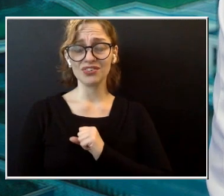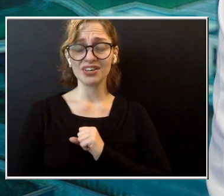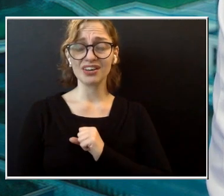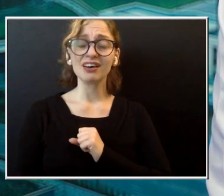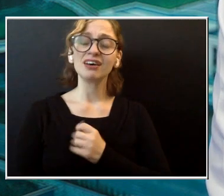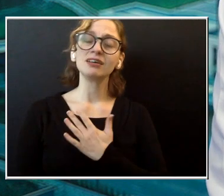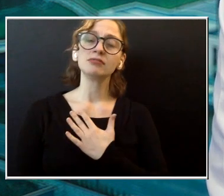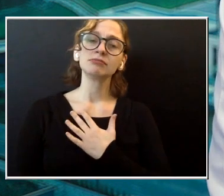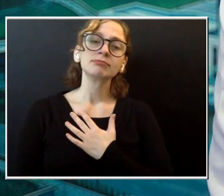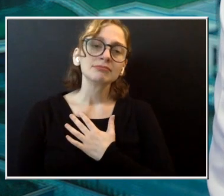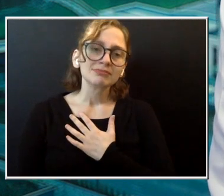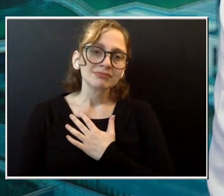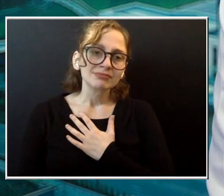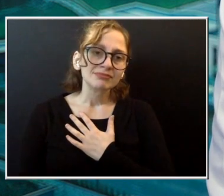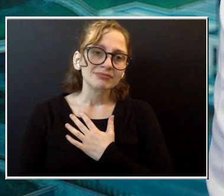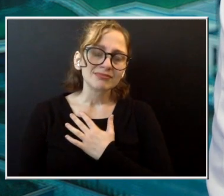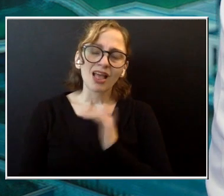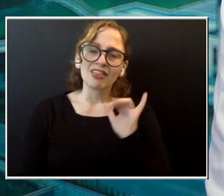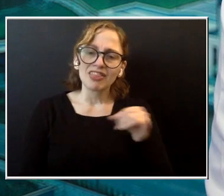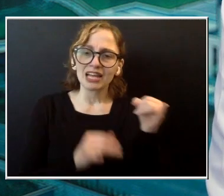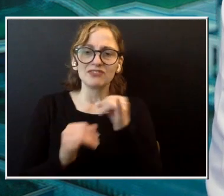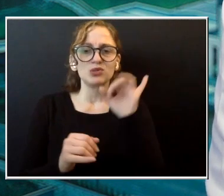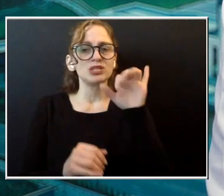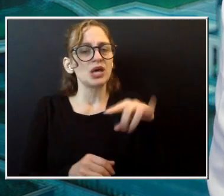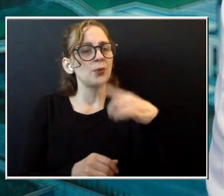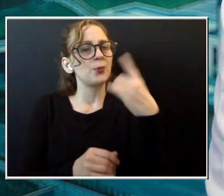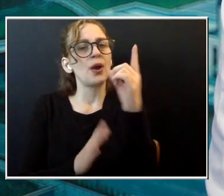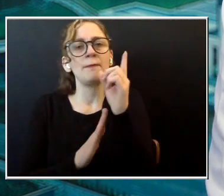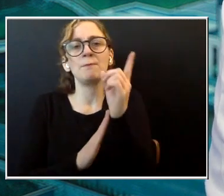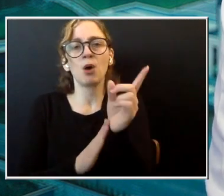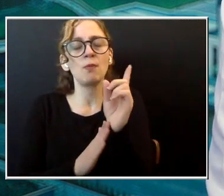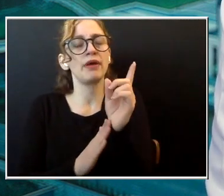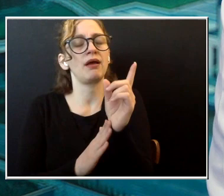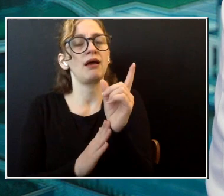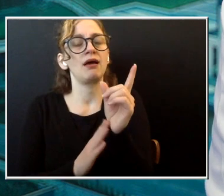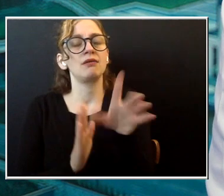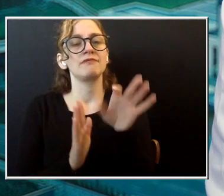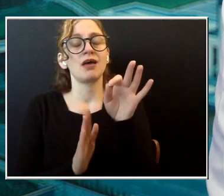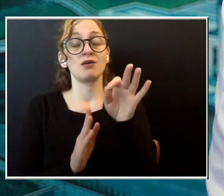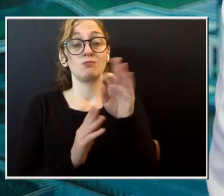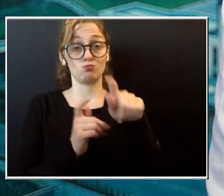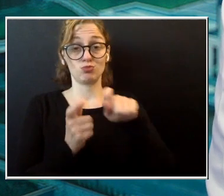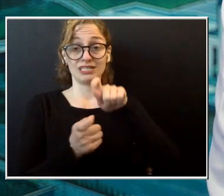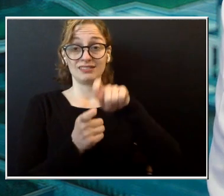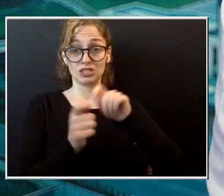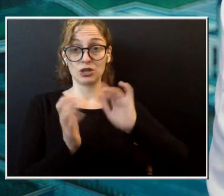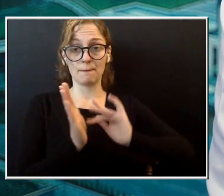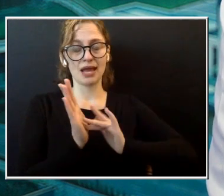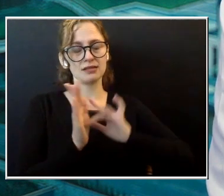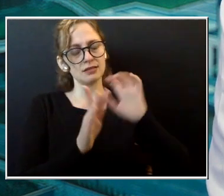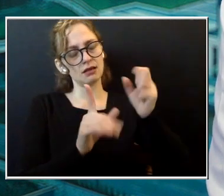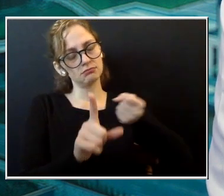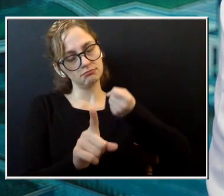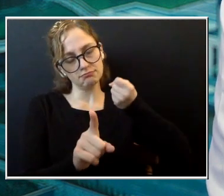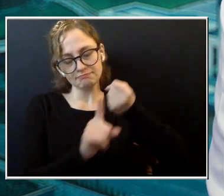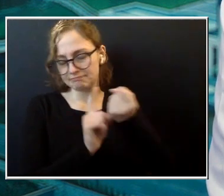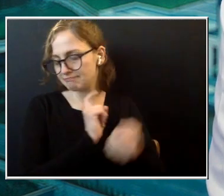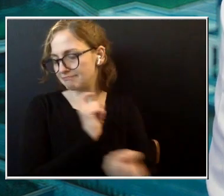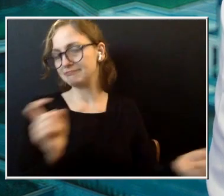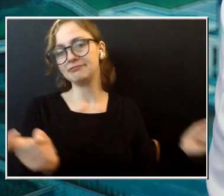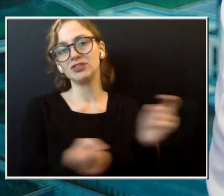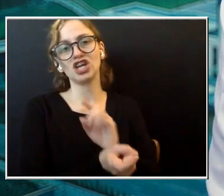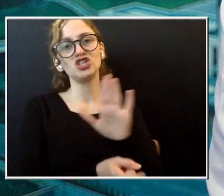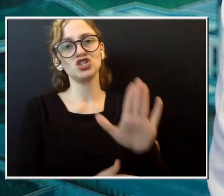that one moment when precision medicine so completely changed her life? I don't have to